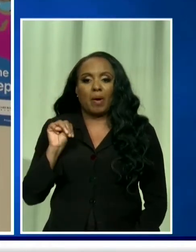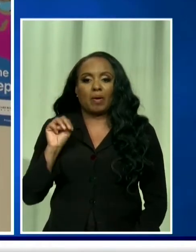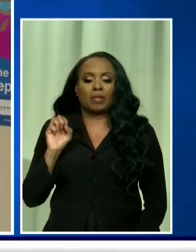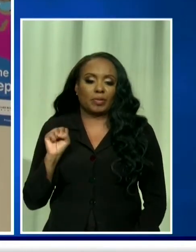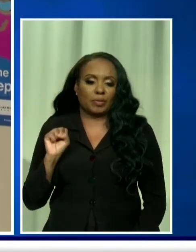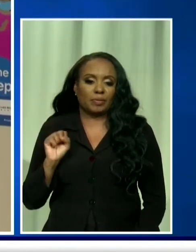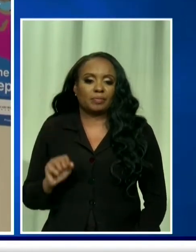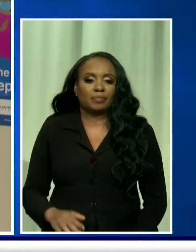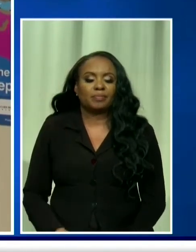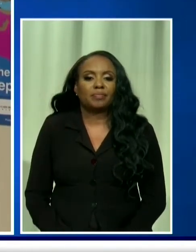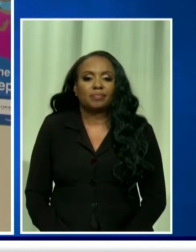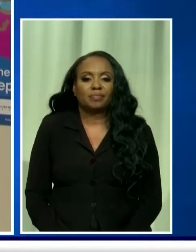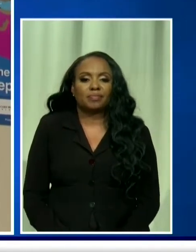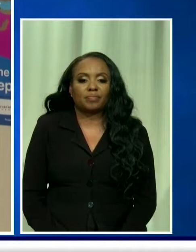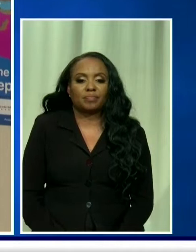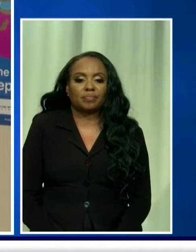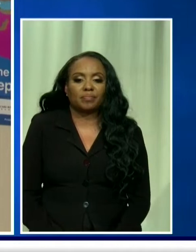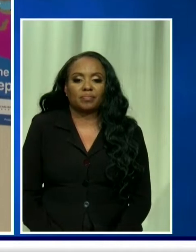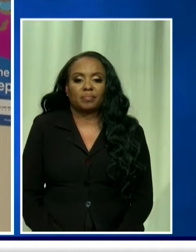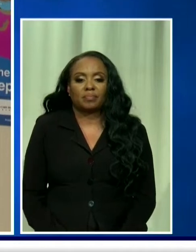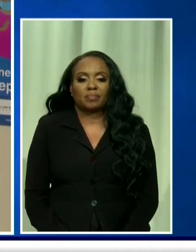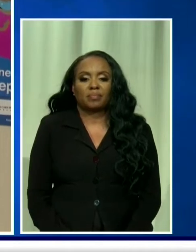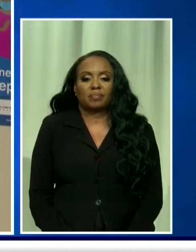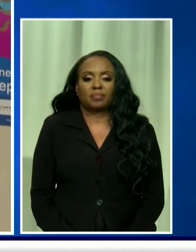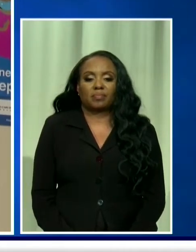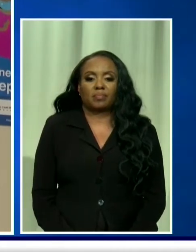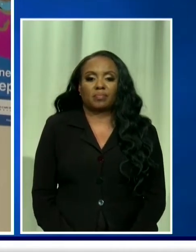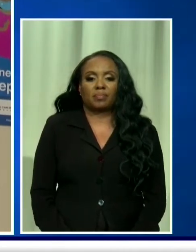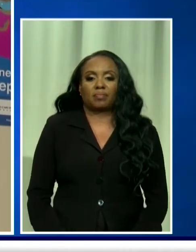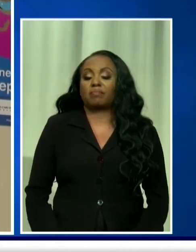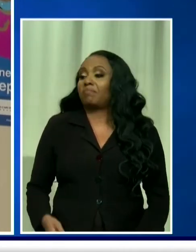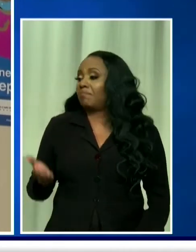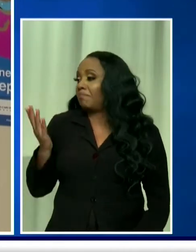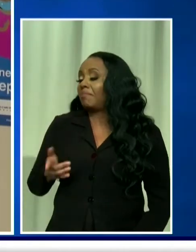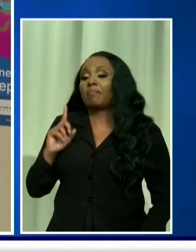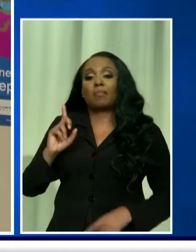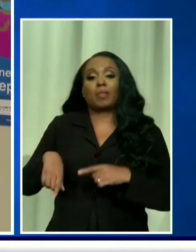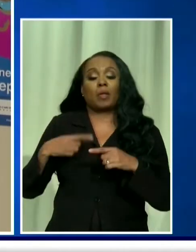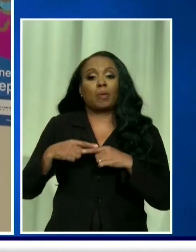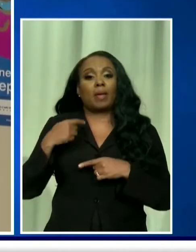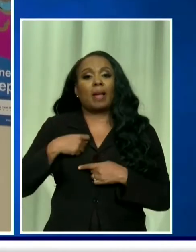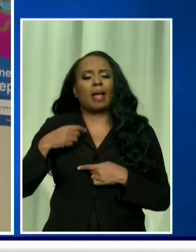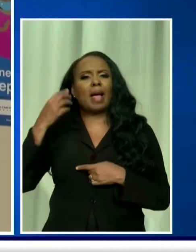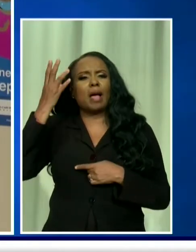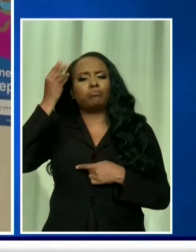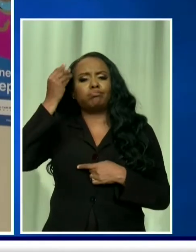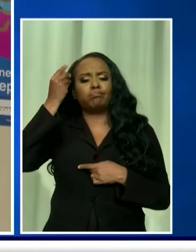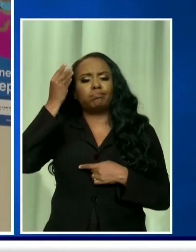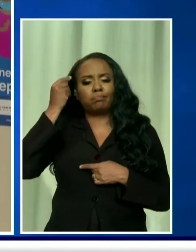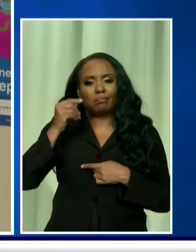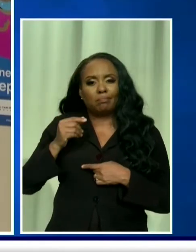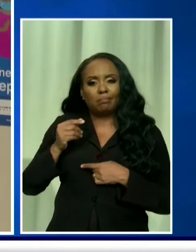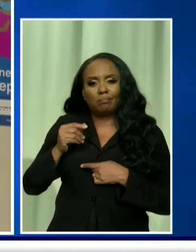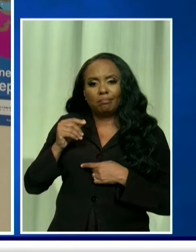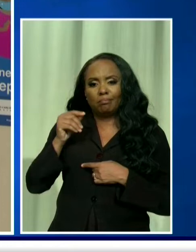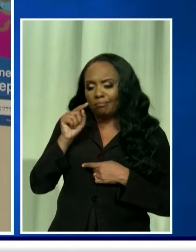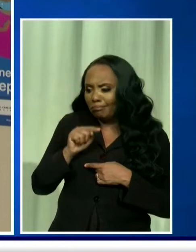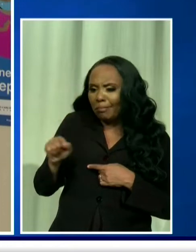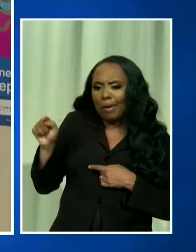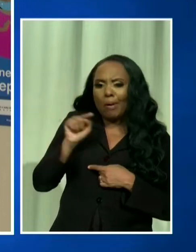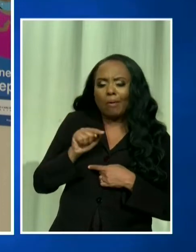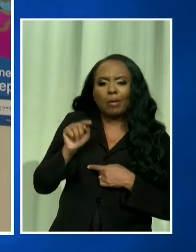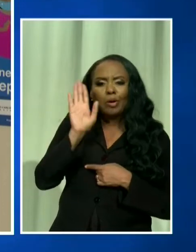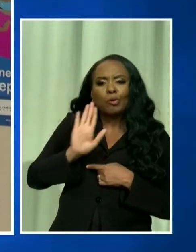of the difficulties and the challenges that you, students, have had to go through, and